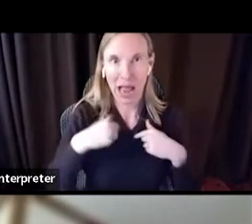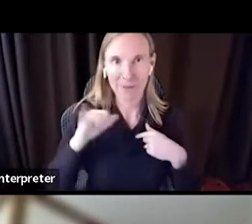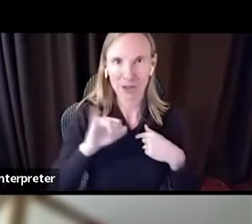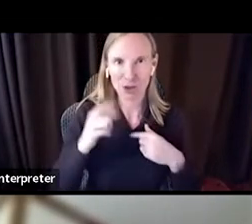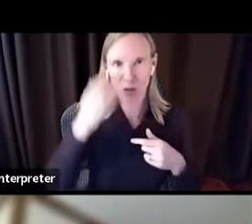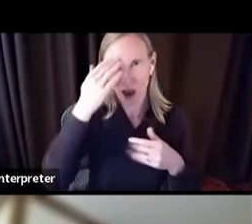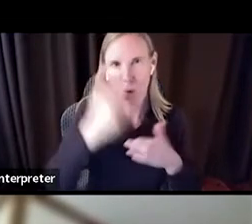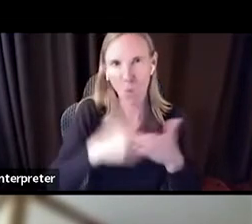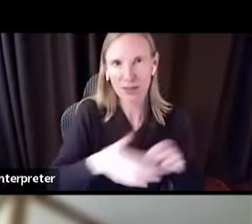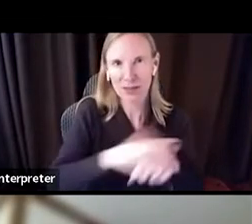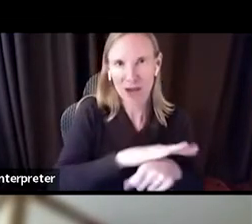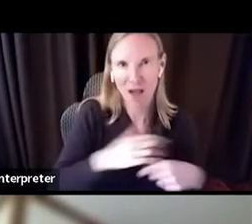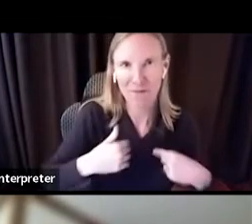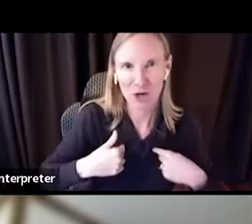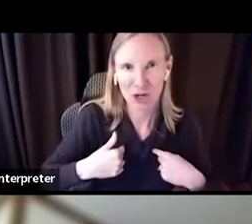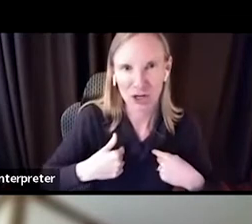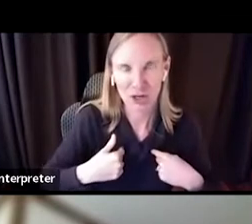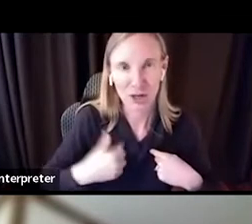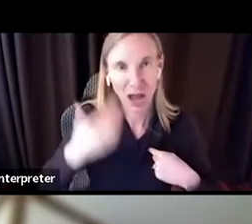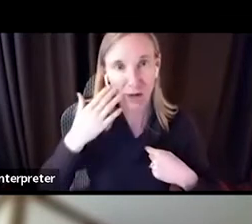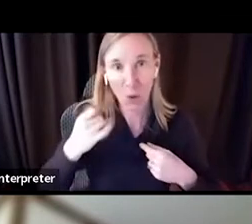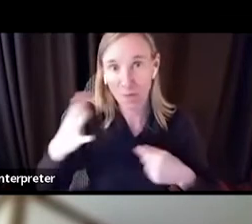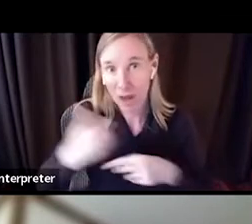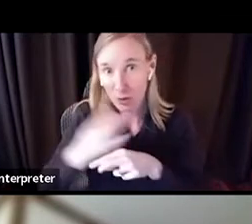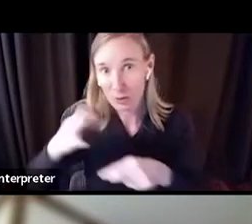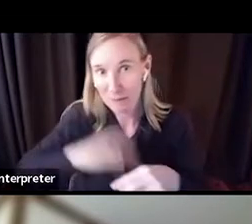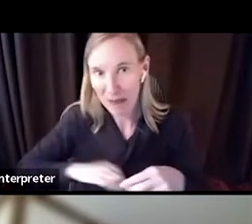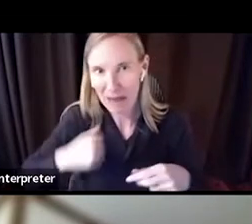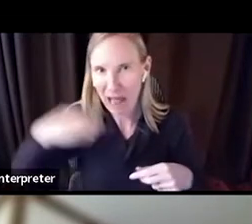know what to expect when they're using a benefit.